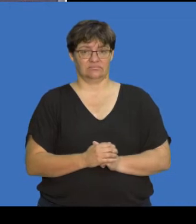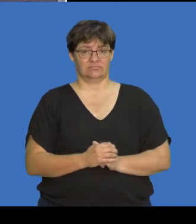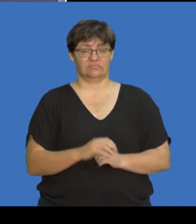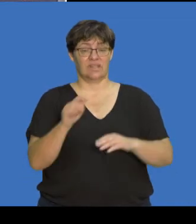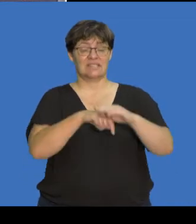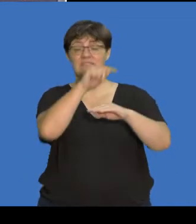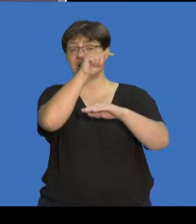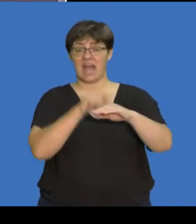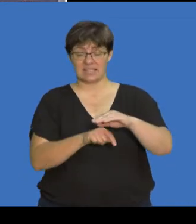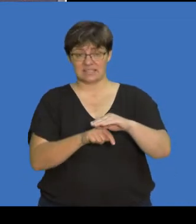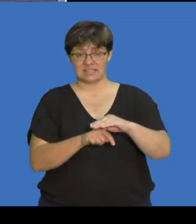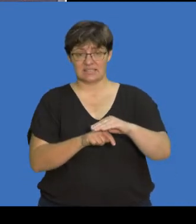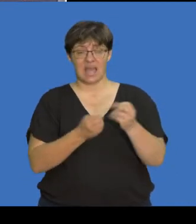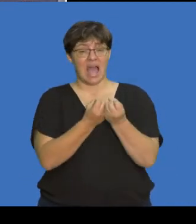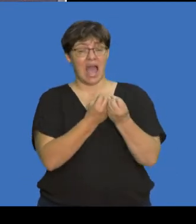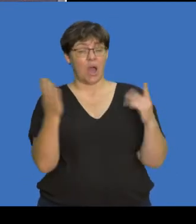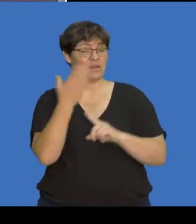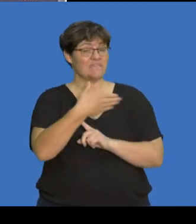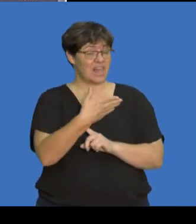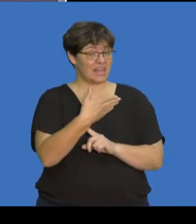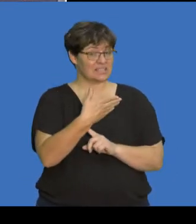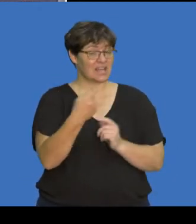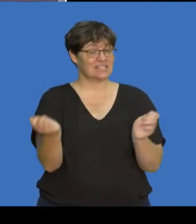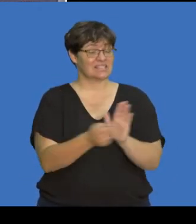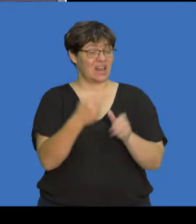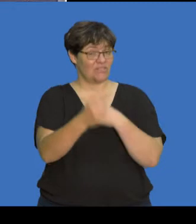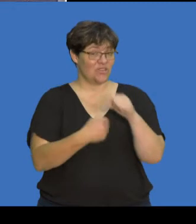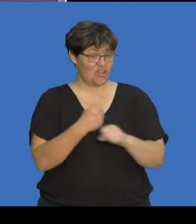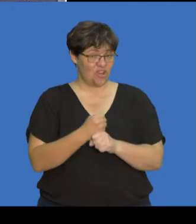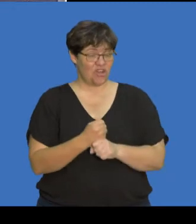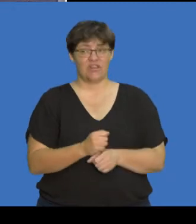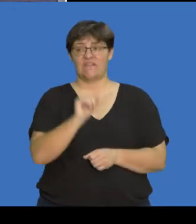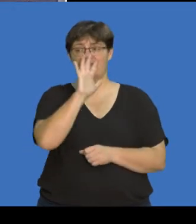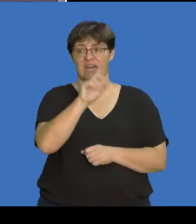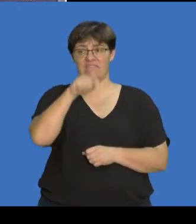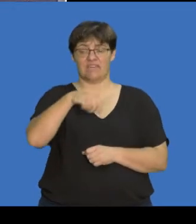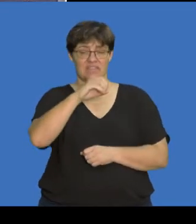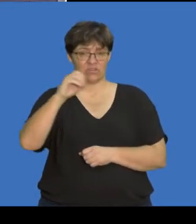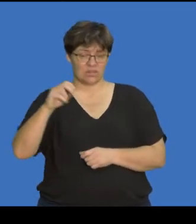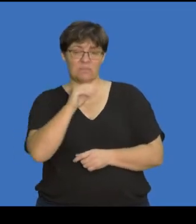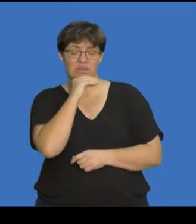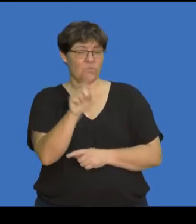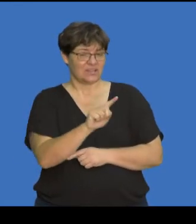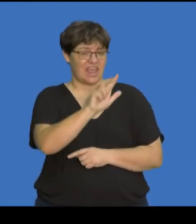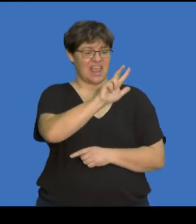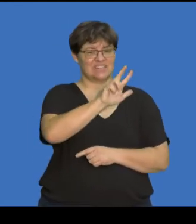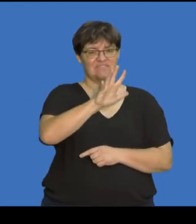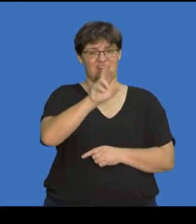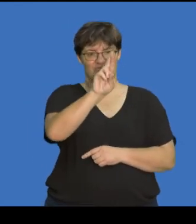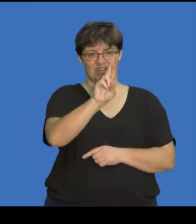divided by the number of flags produced and sold will give me a figure of 85 Rand. So here we